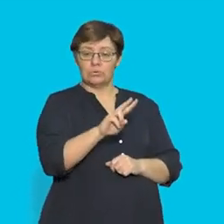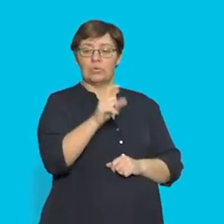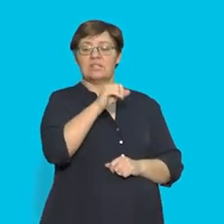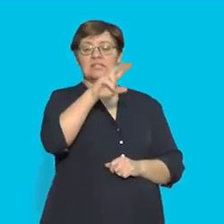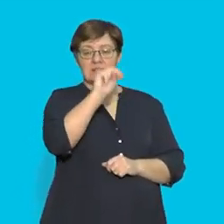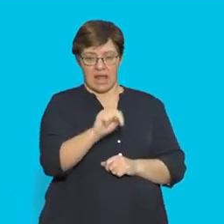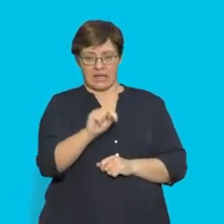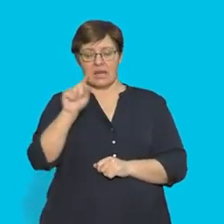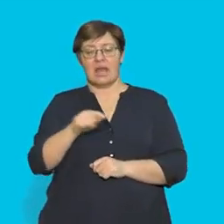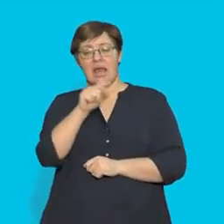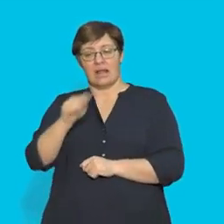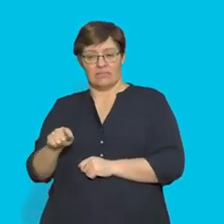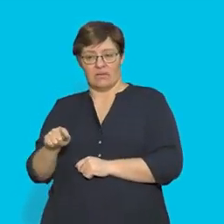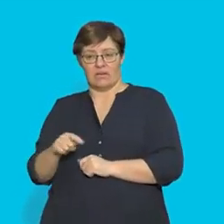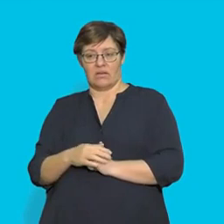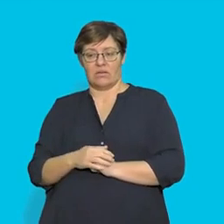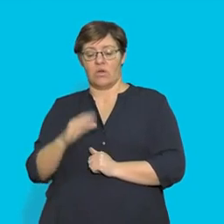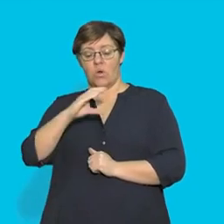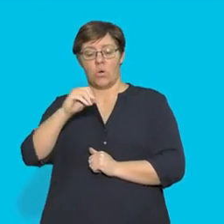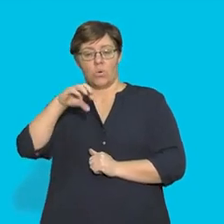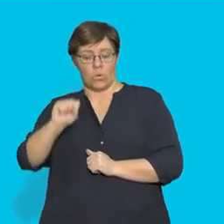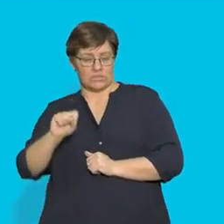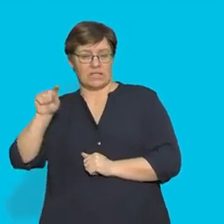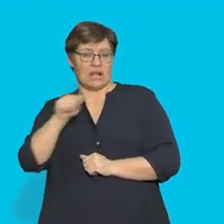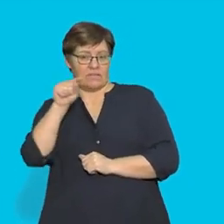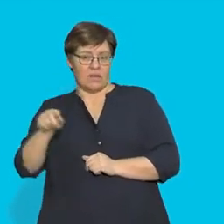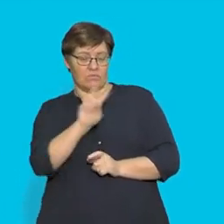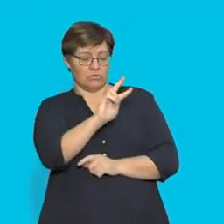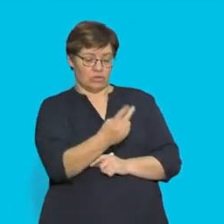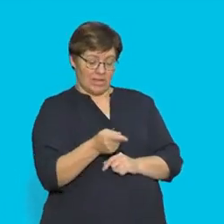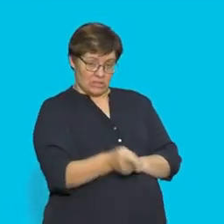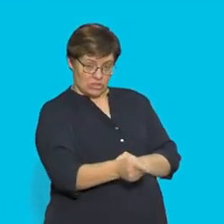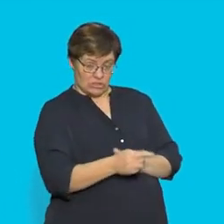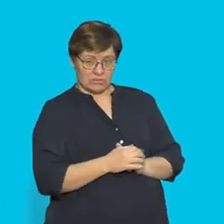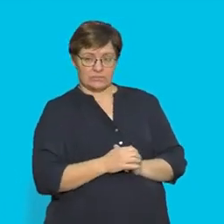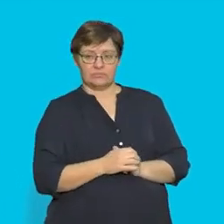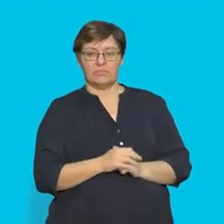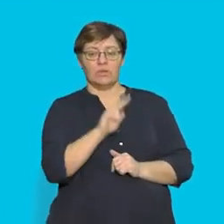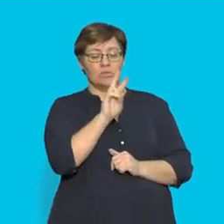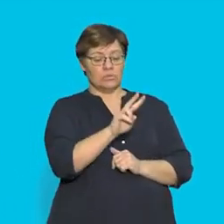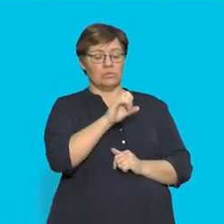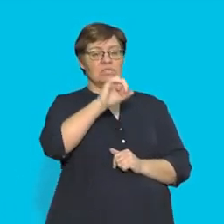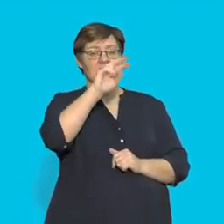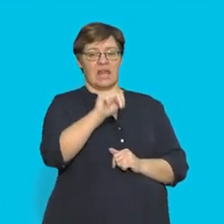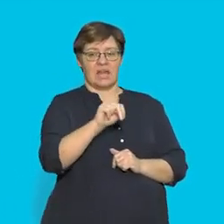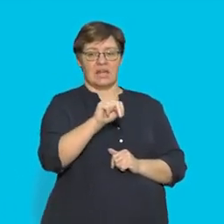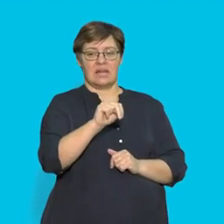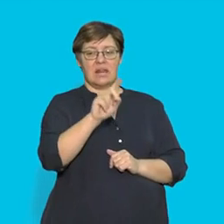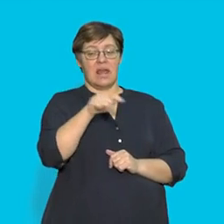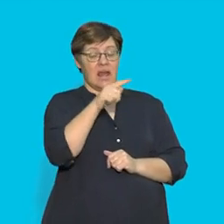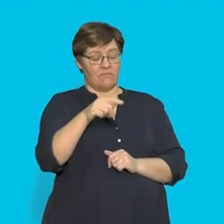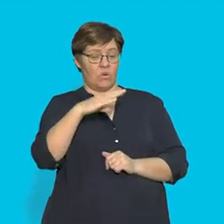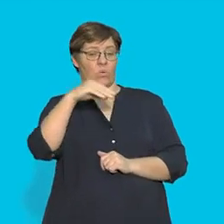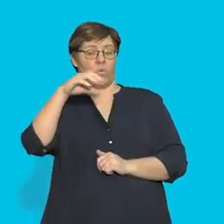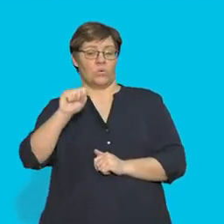2 sine alpha cos alpha. So we're going to change that denominator to be 2 sine alpha